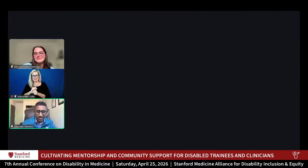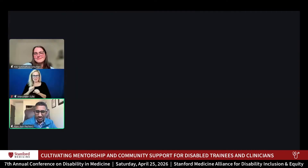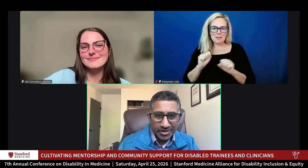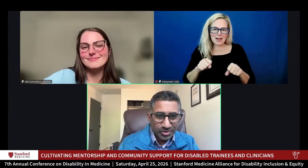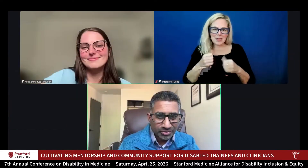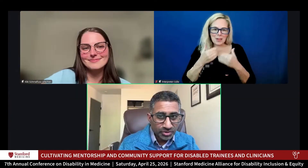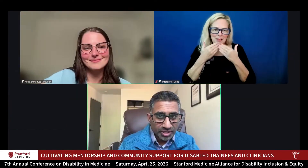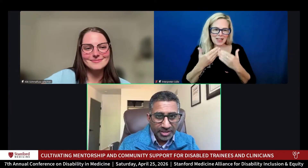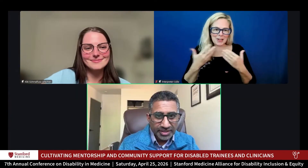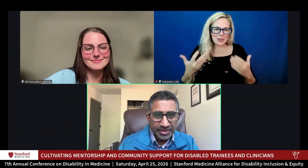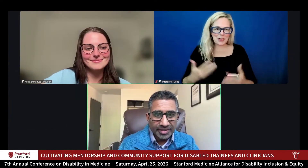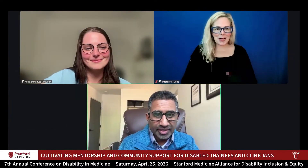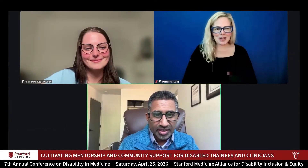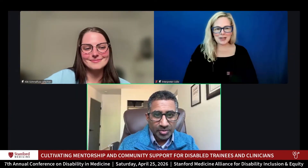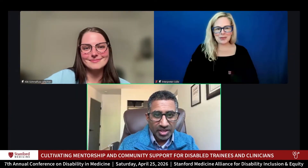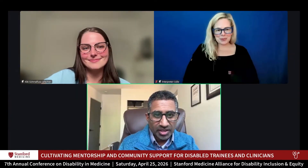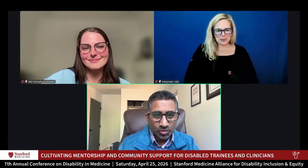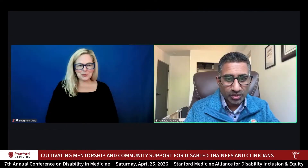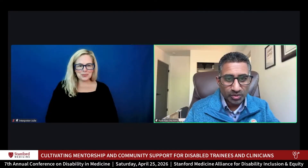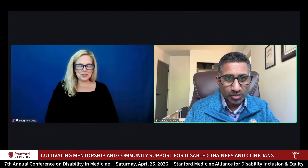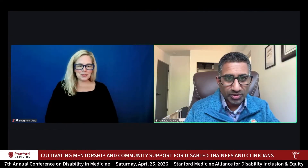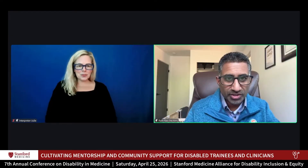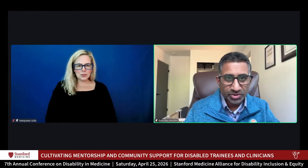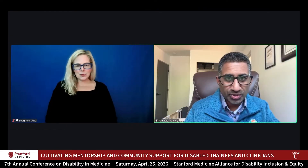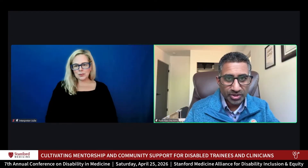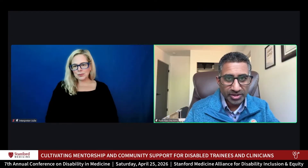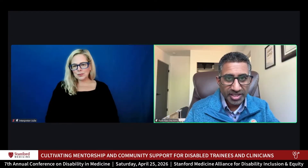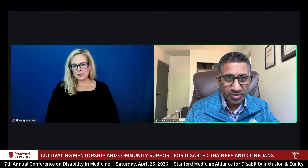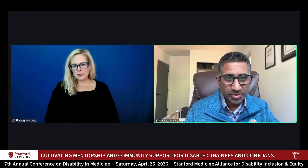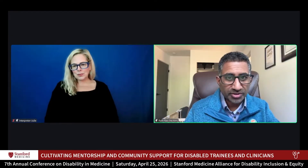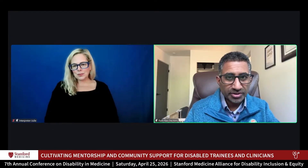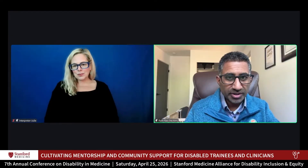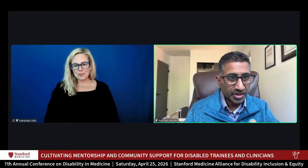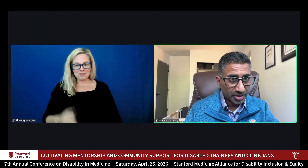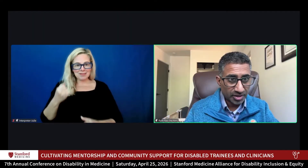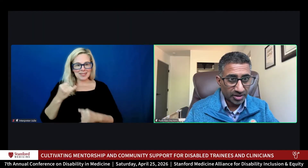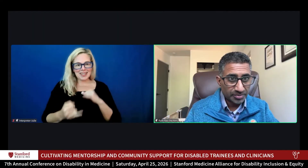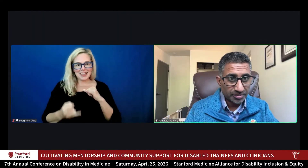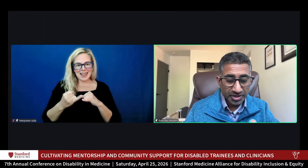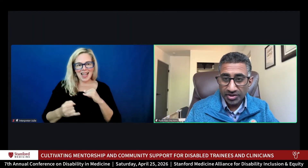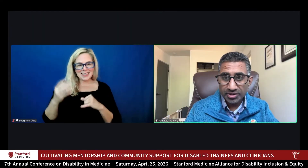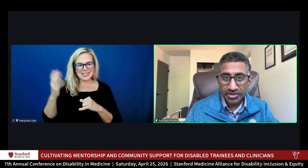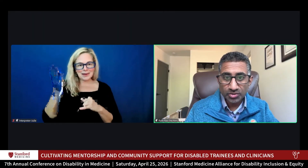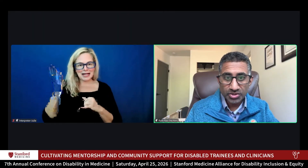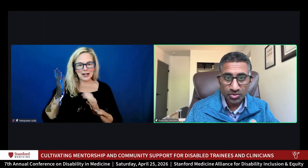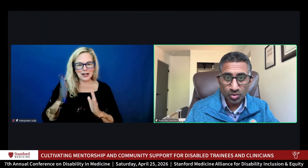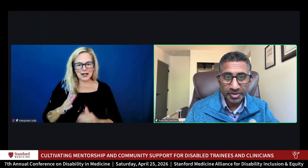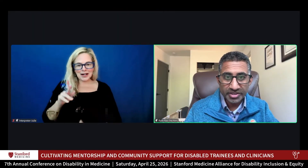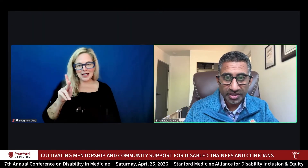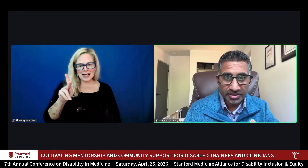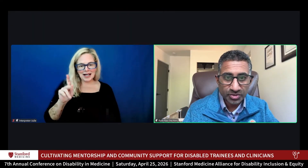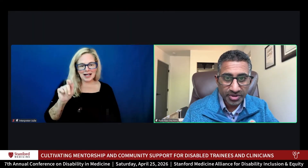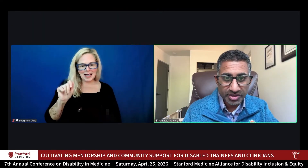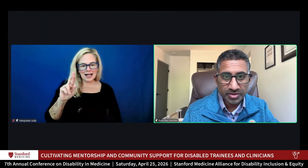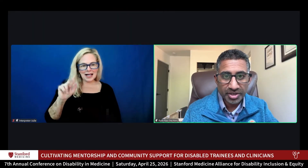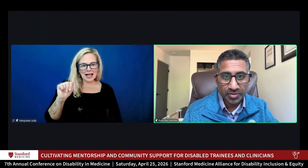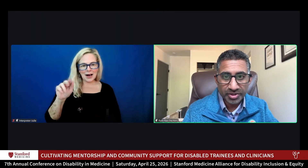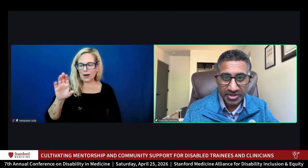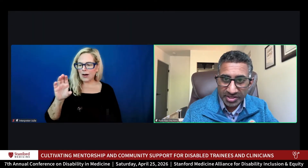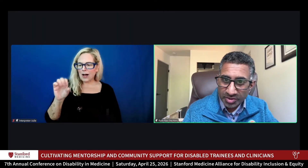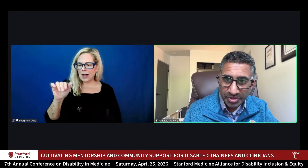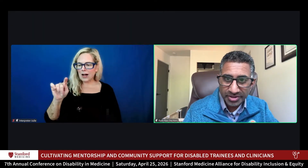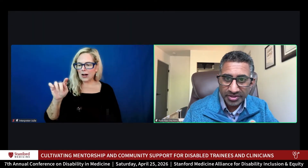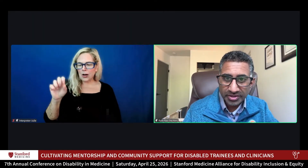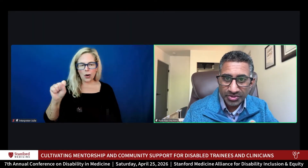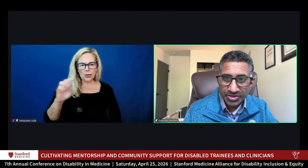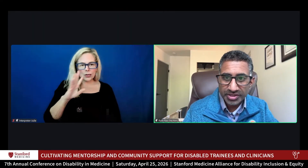Thank you, Kiki, for that wonderful talk. And we will move on to our last speaker, Kara Coates, who will be talking to us about